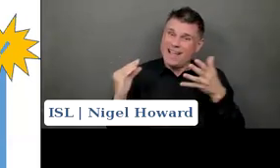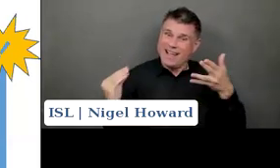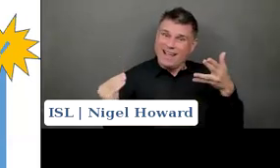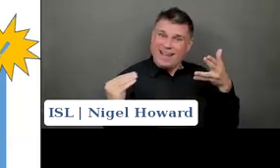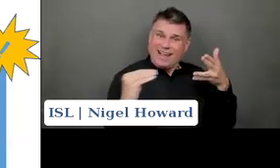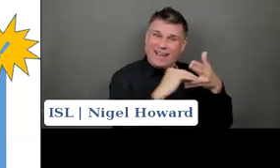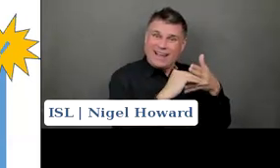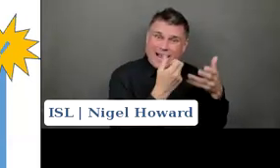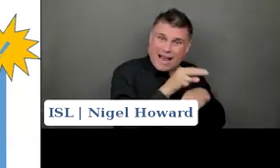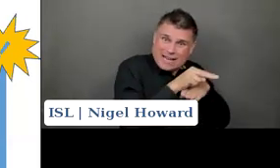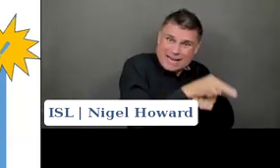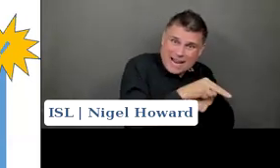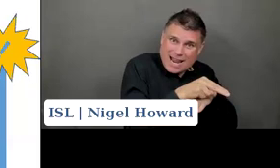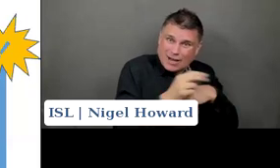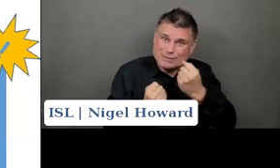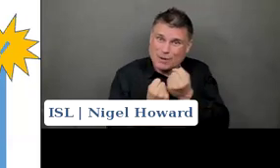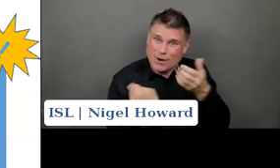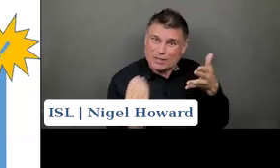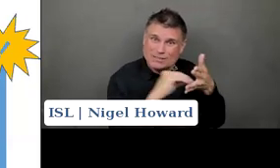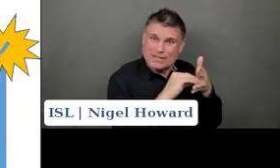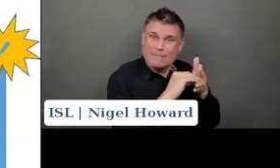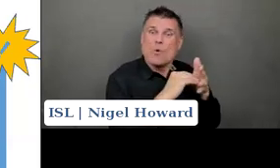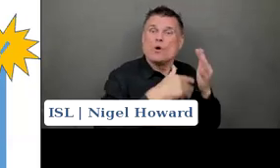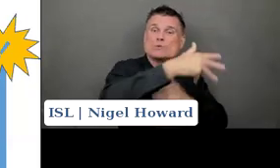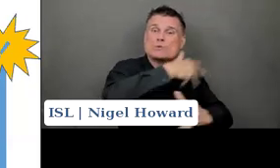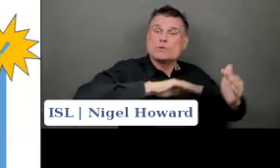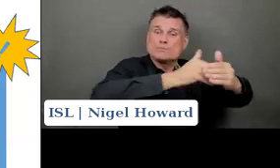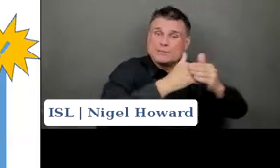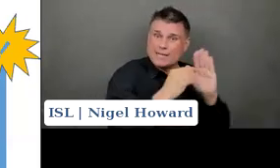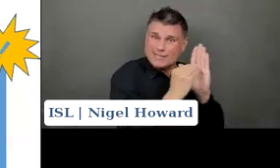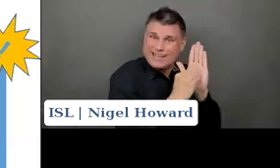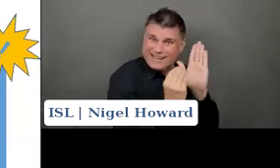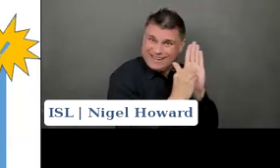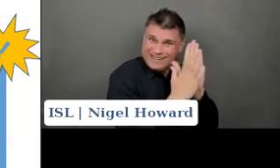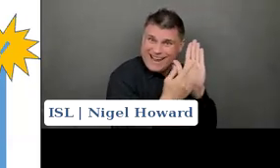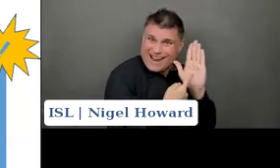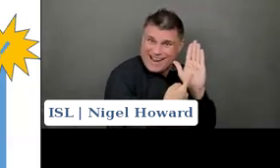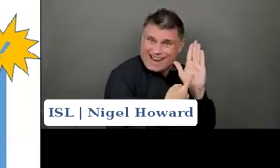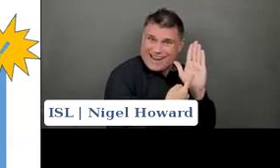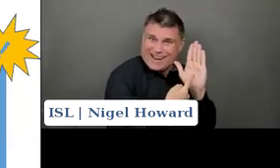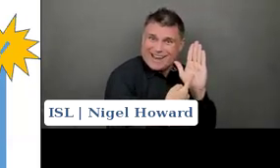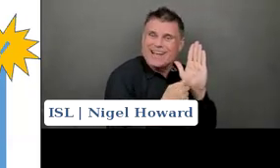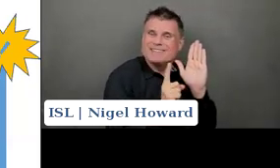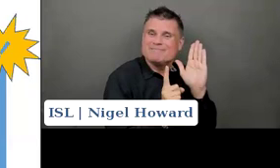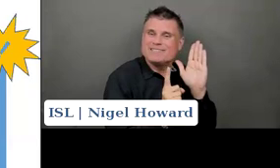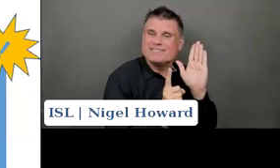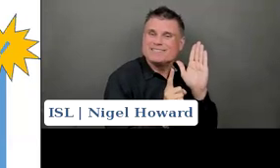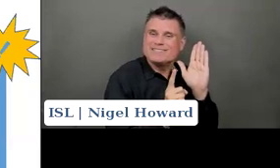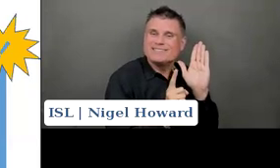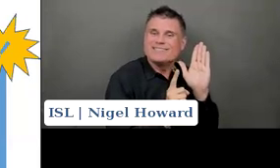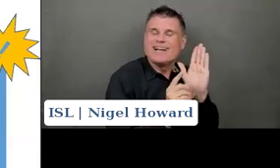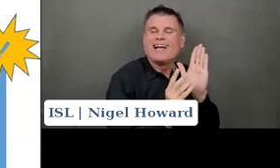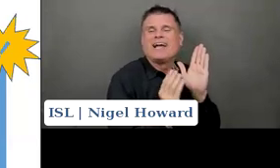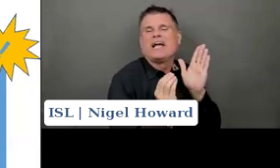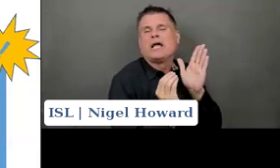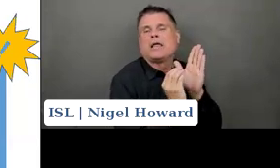protection, it's more done like as a marginal component. It's not seen yet as